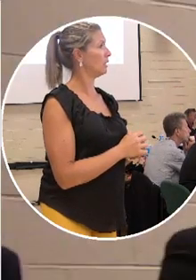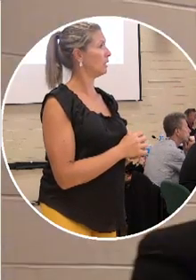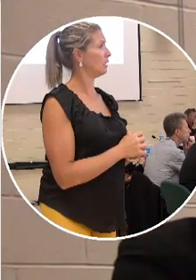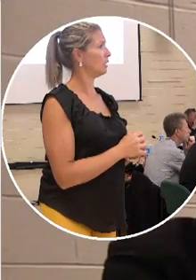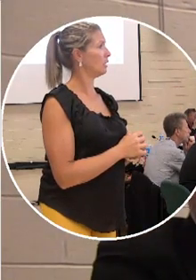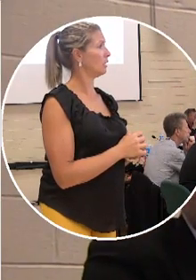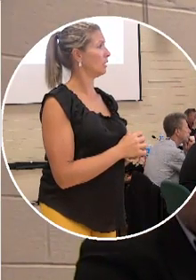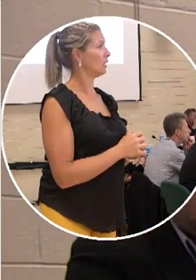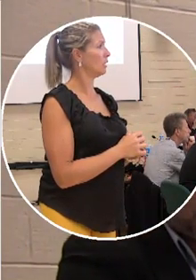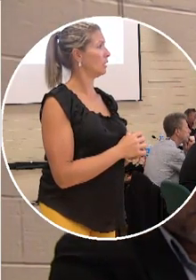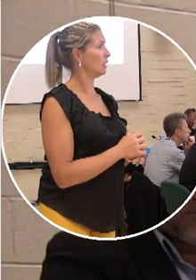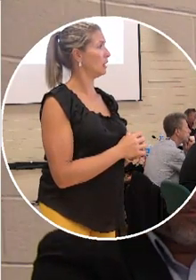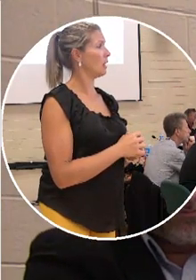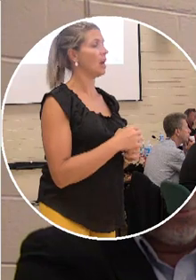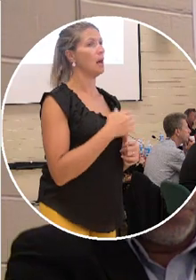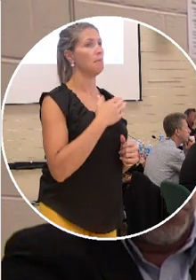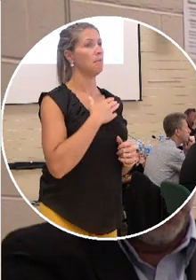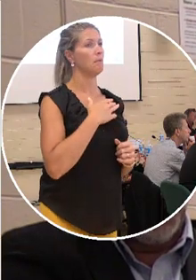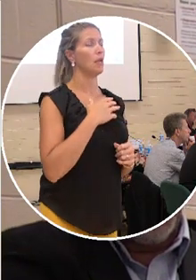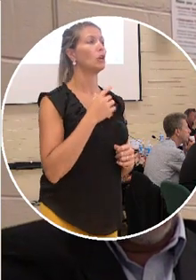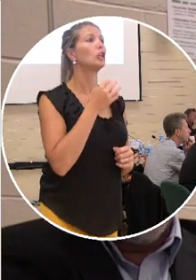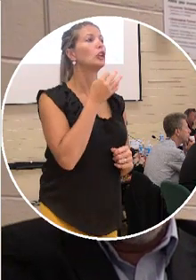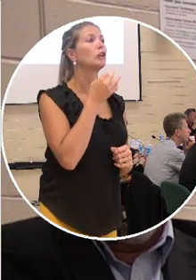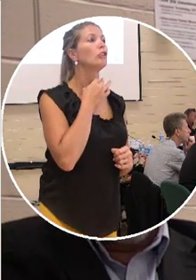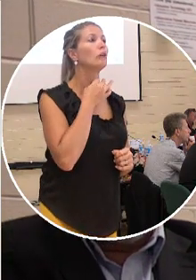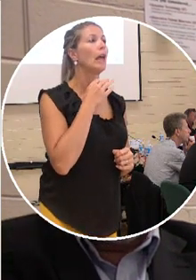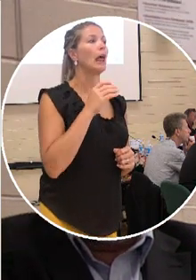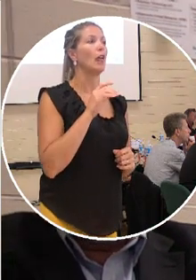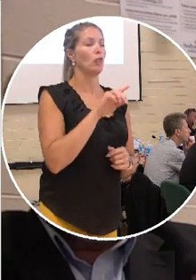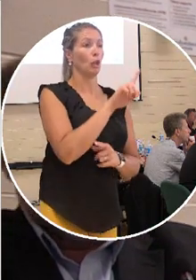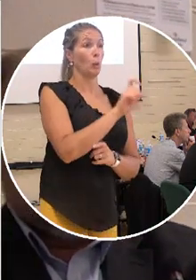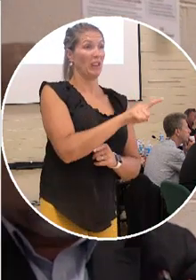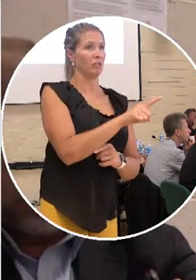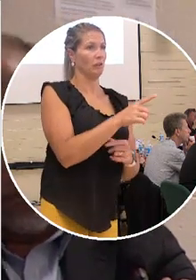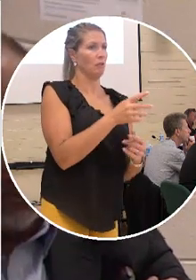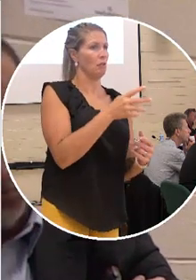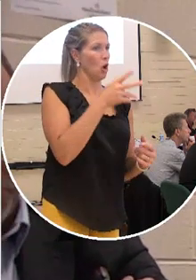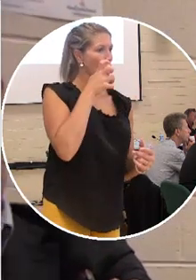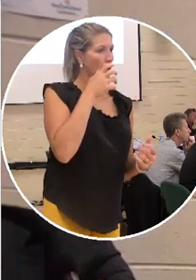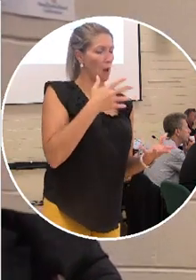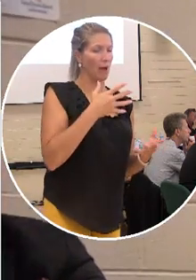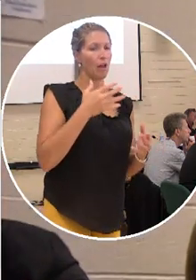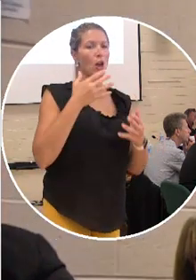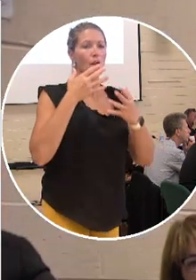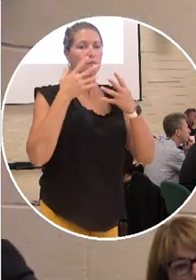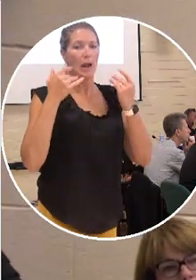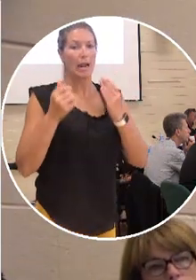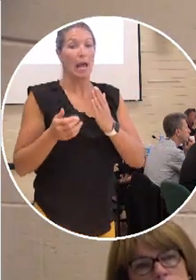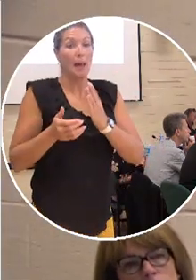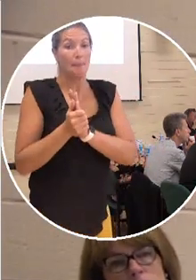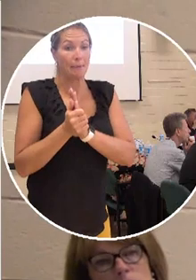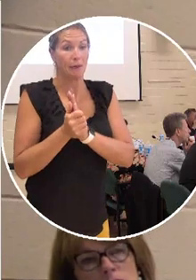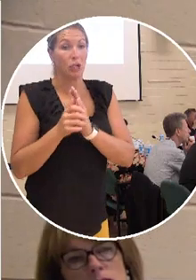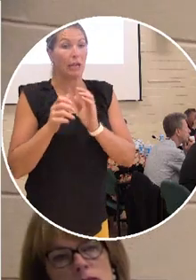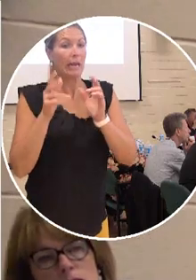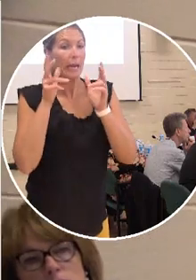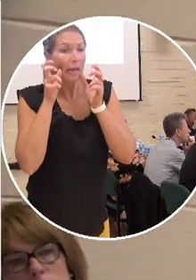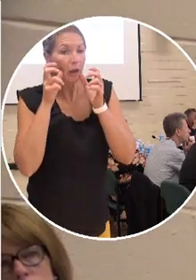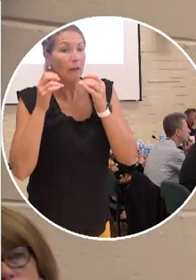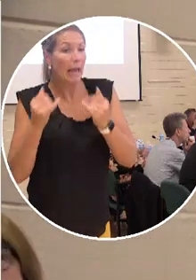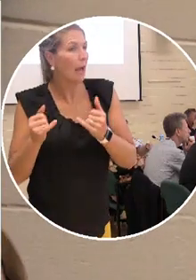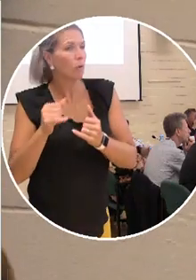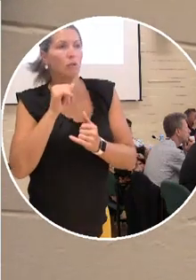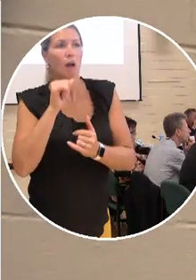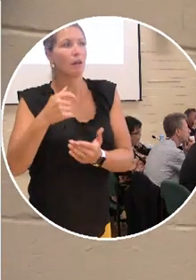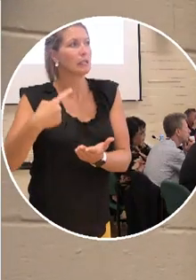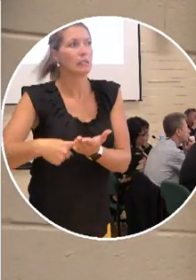the question, as I understand it, is whether the friendly amendment should be made now before the trustees address the motion. The friendly